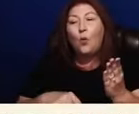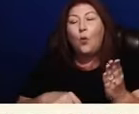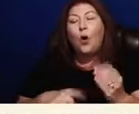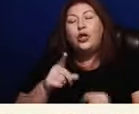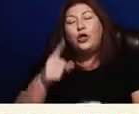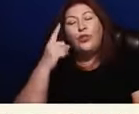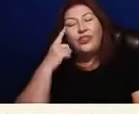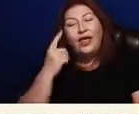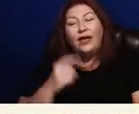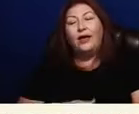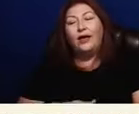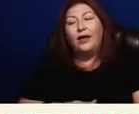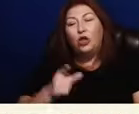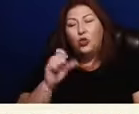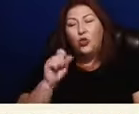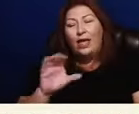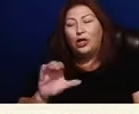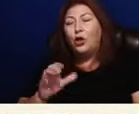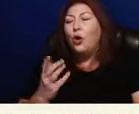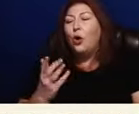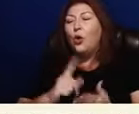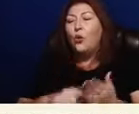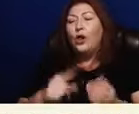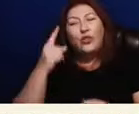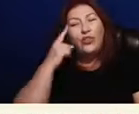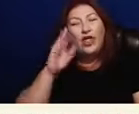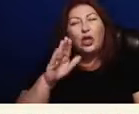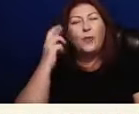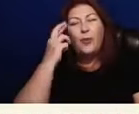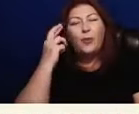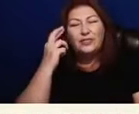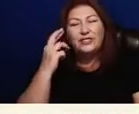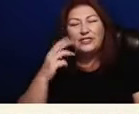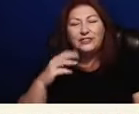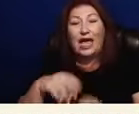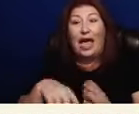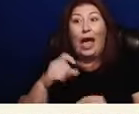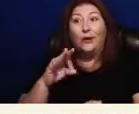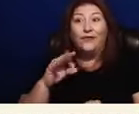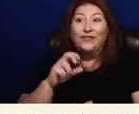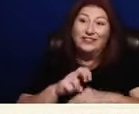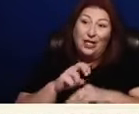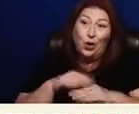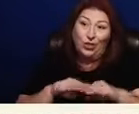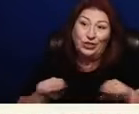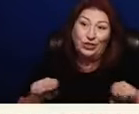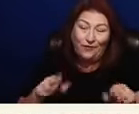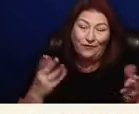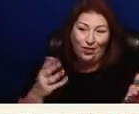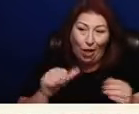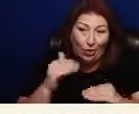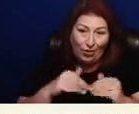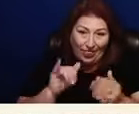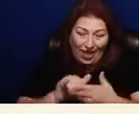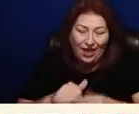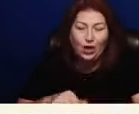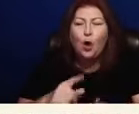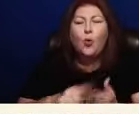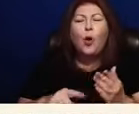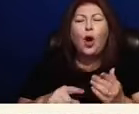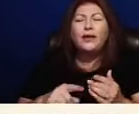think you could do? What do you think your purpose is outside of sitting on the shelf? What kind of purpose, what greater purpose do you